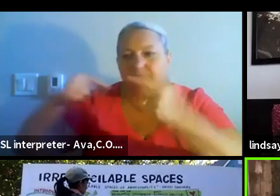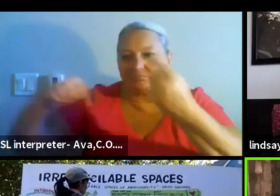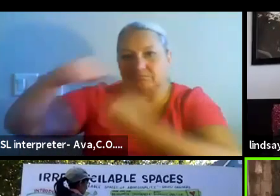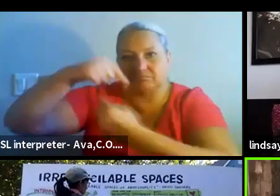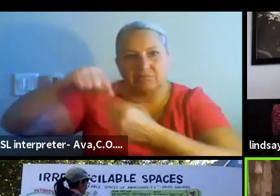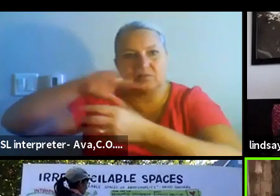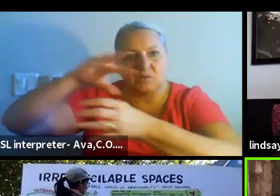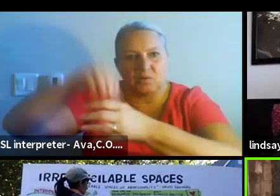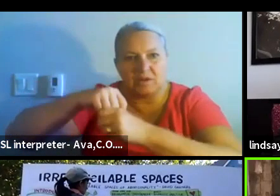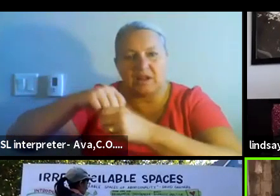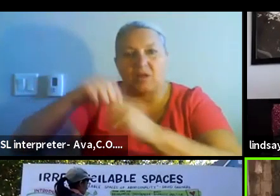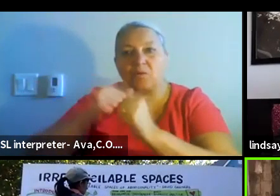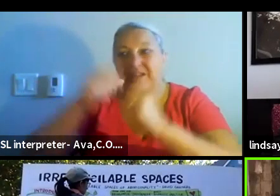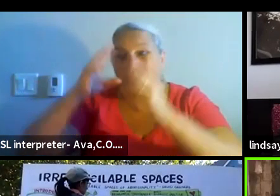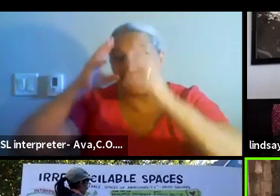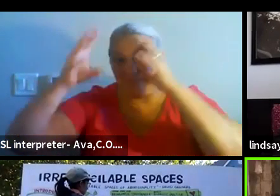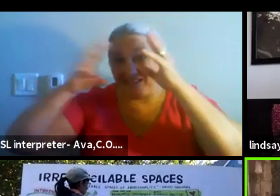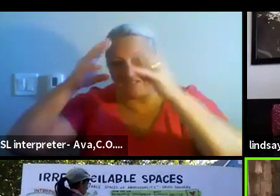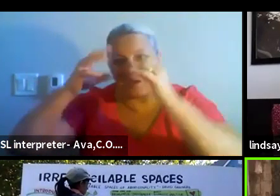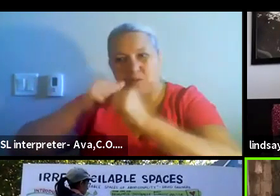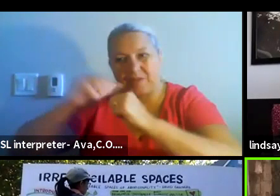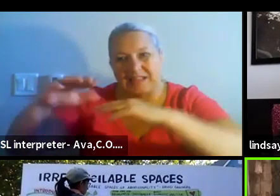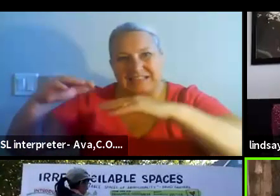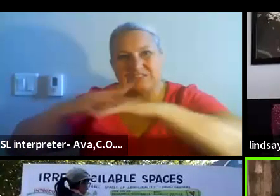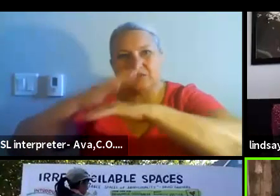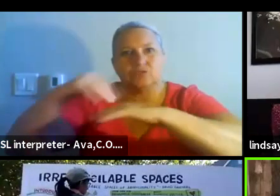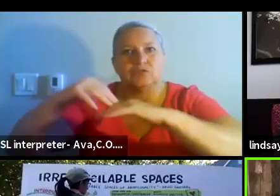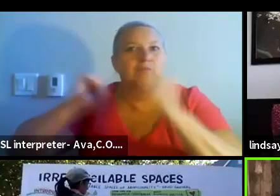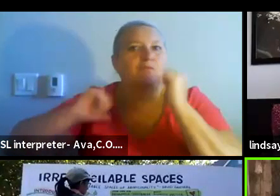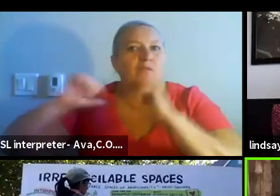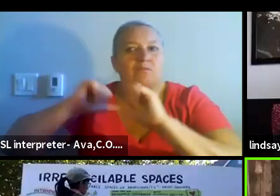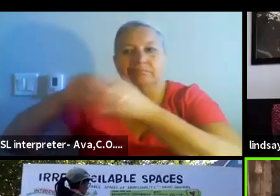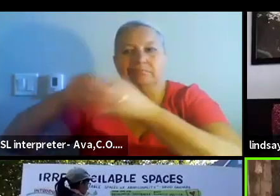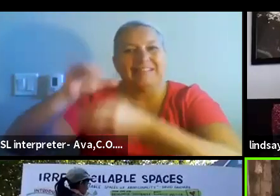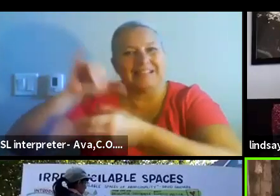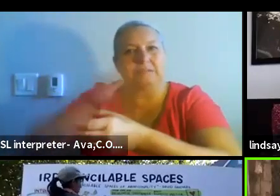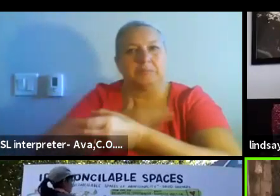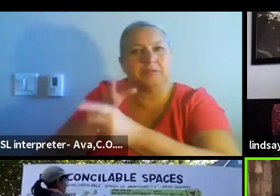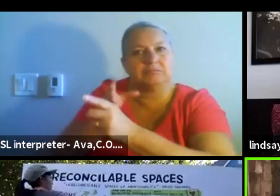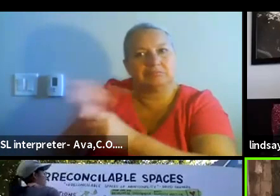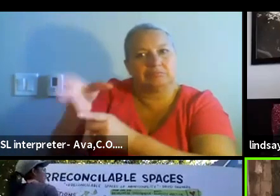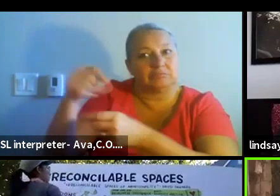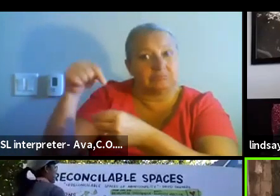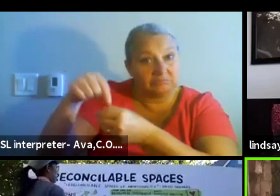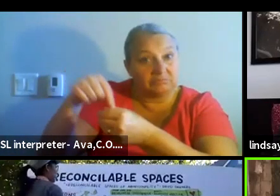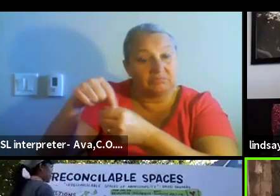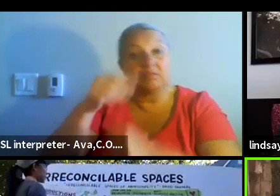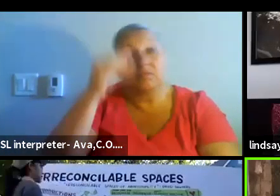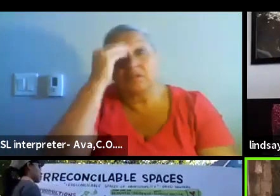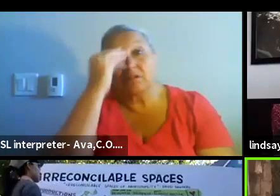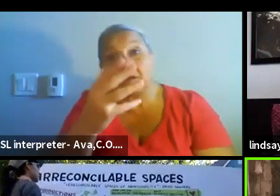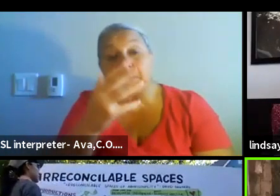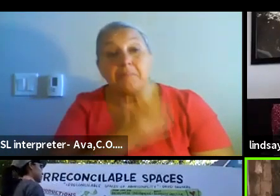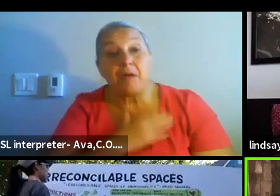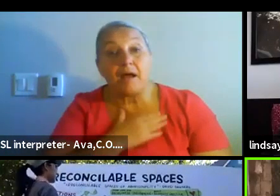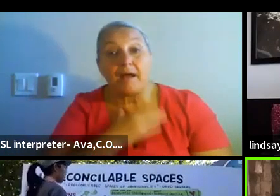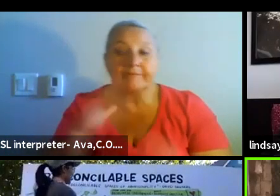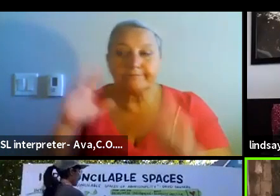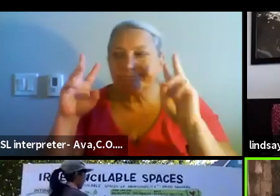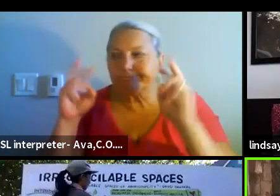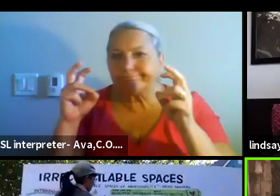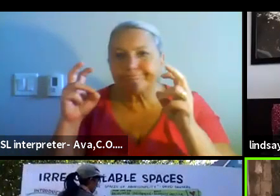the crafting of contemporary Indigenous performative events. The works that I make, or in which I